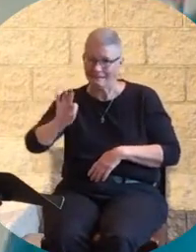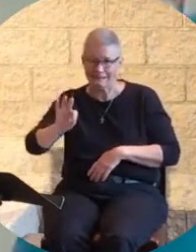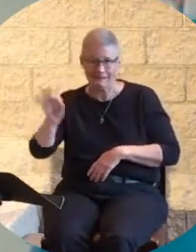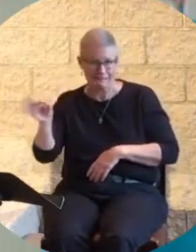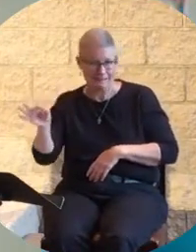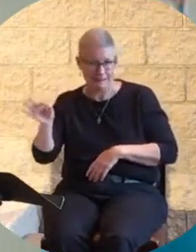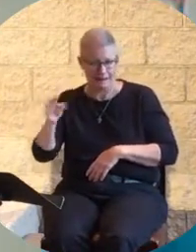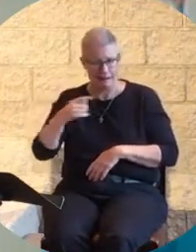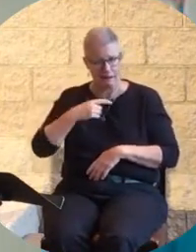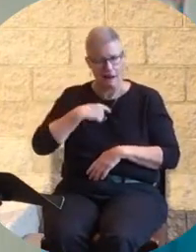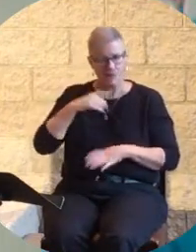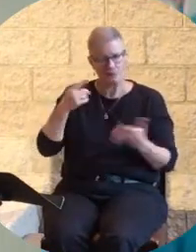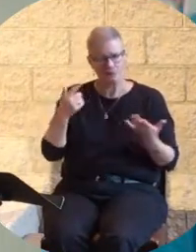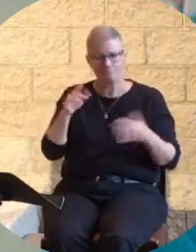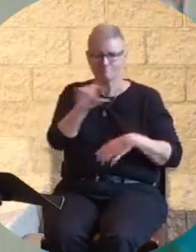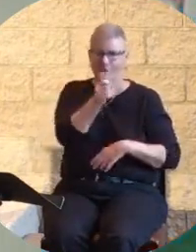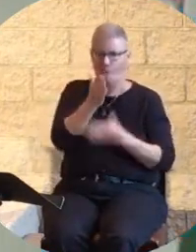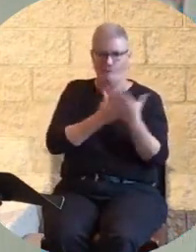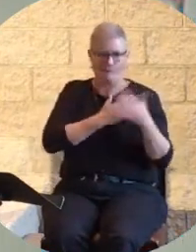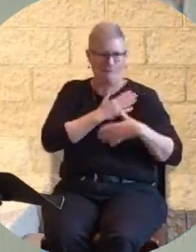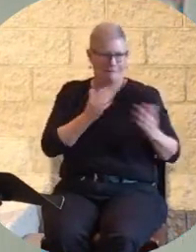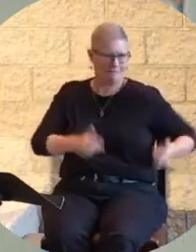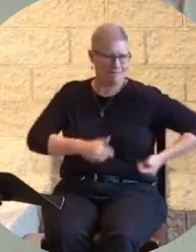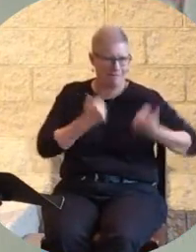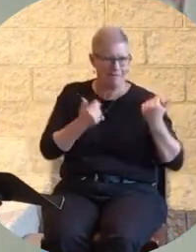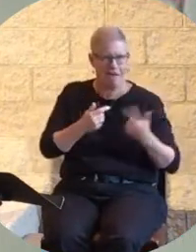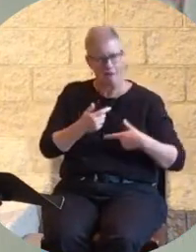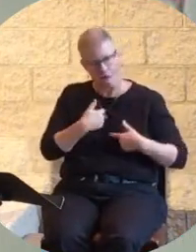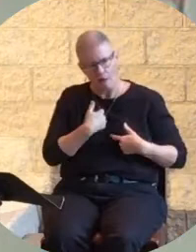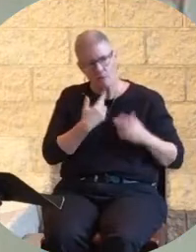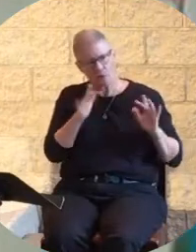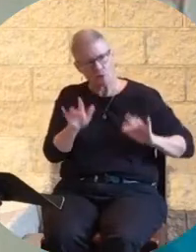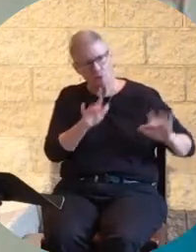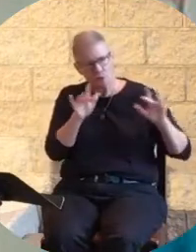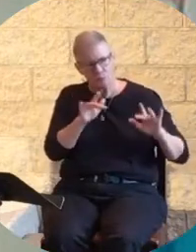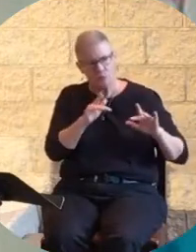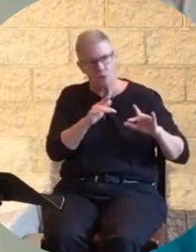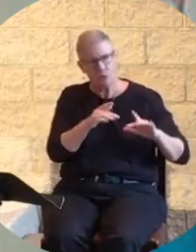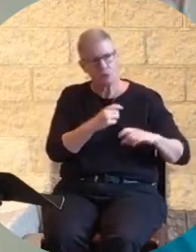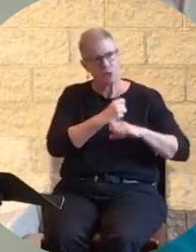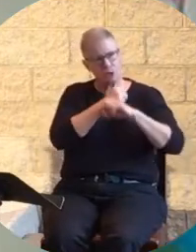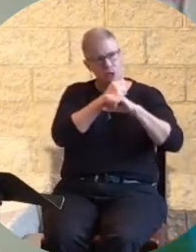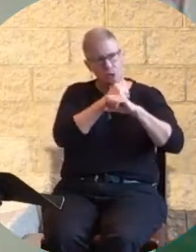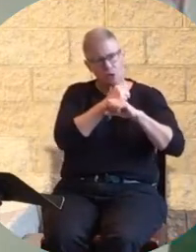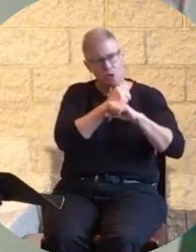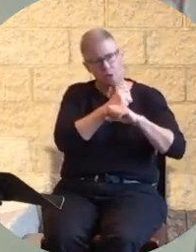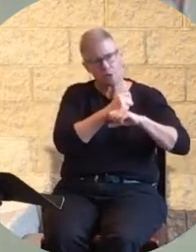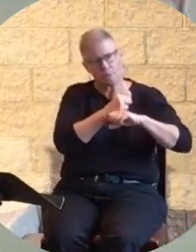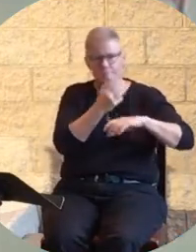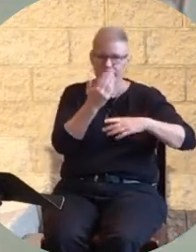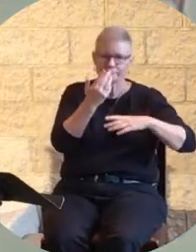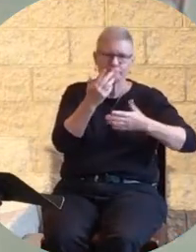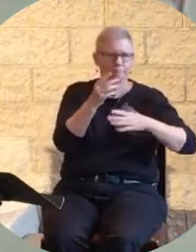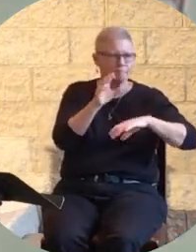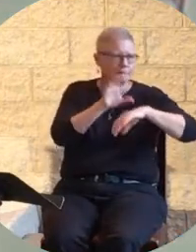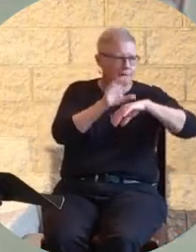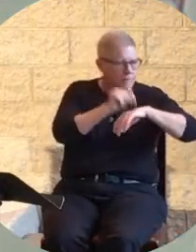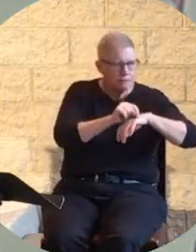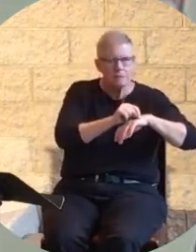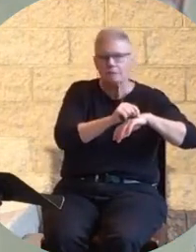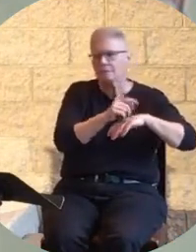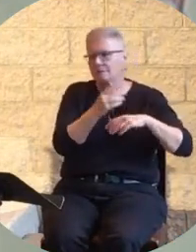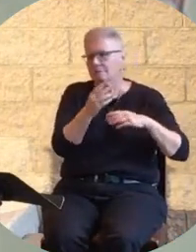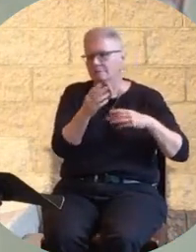chapter of my life. I was still acting as a computer security consultant, business recovery consultant.